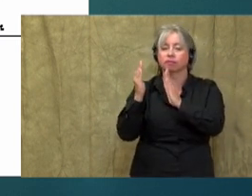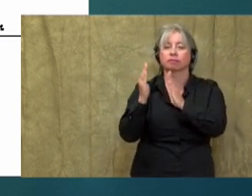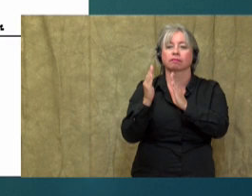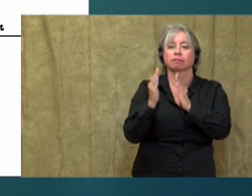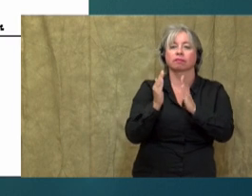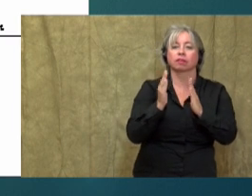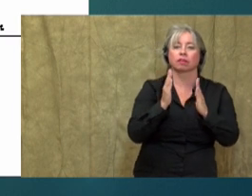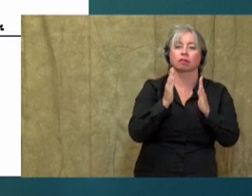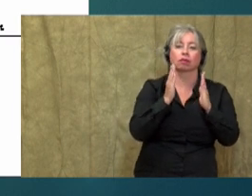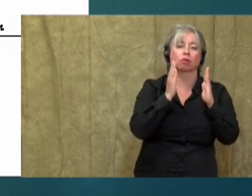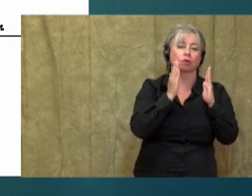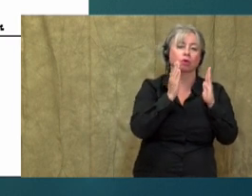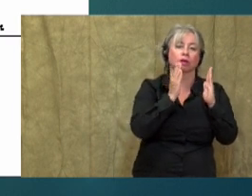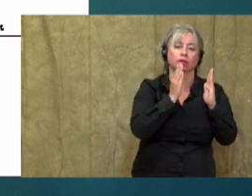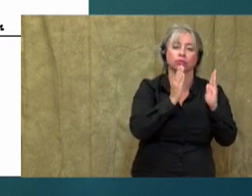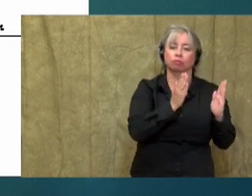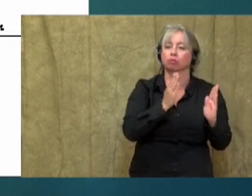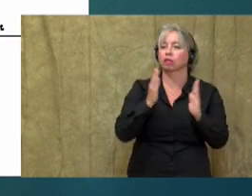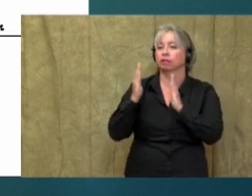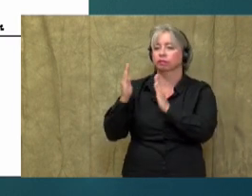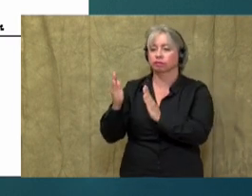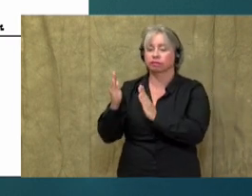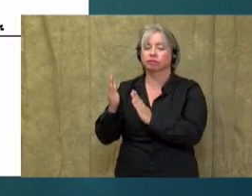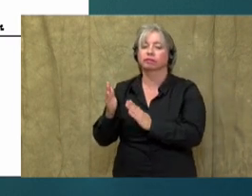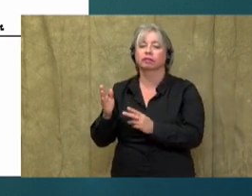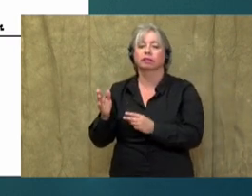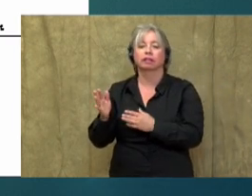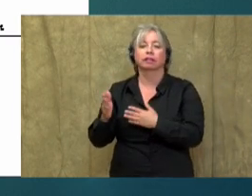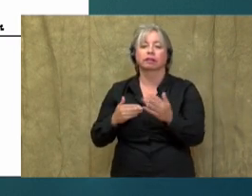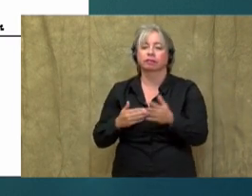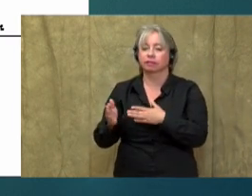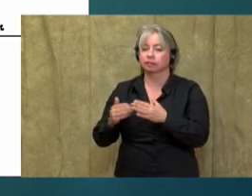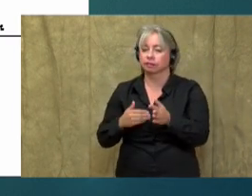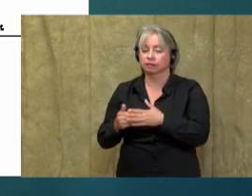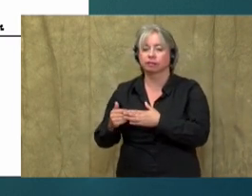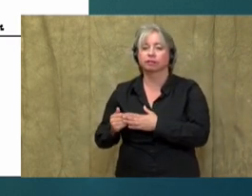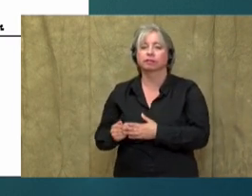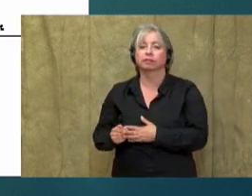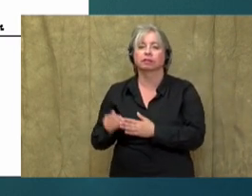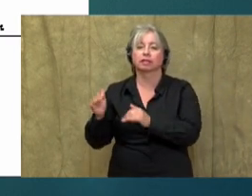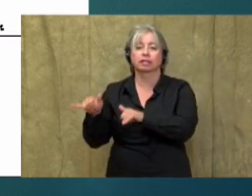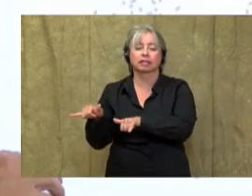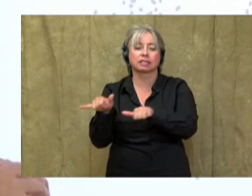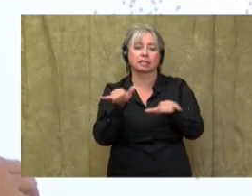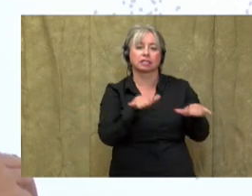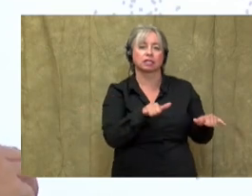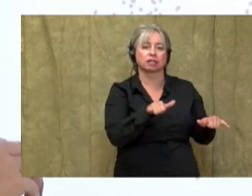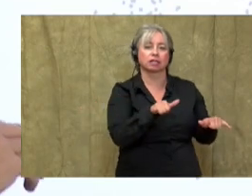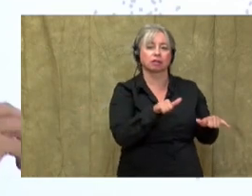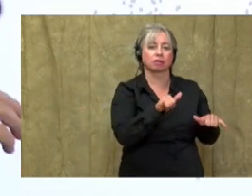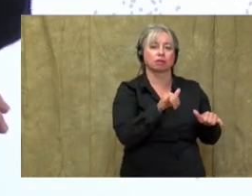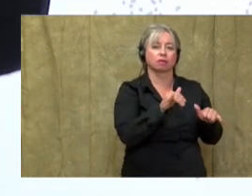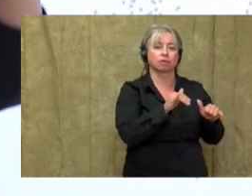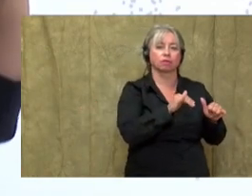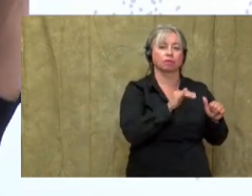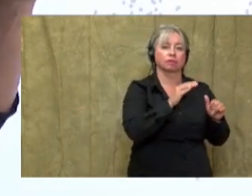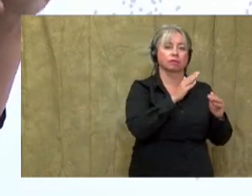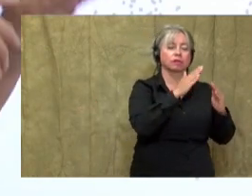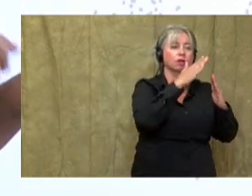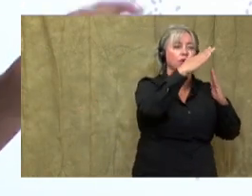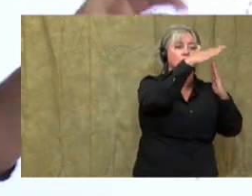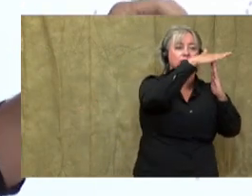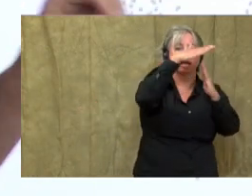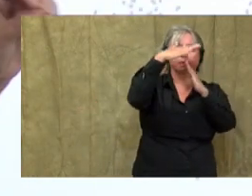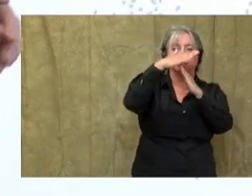rarefaction to rarefaction, similar to the wavelength in the transverse wave, where we can measure it from crest to